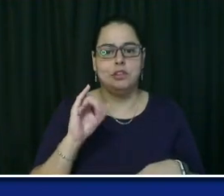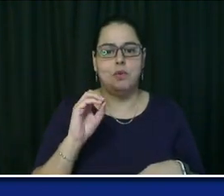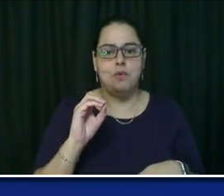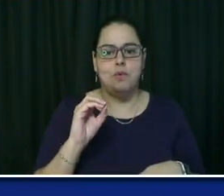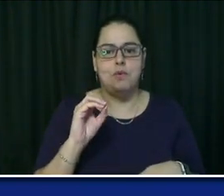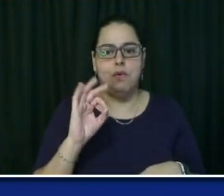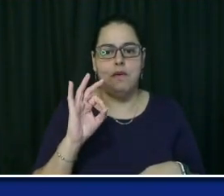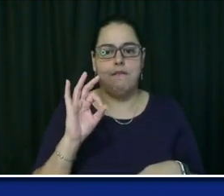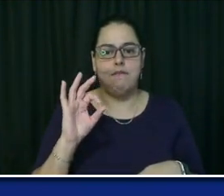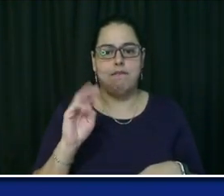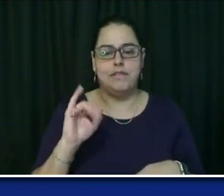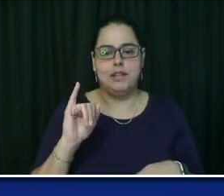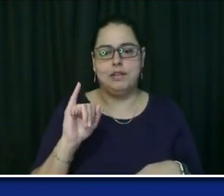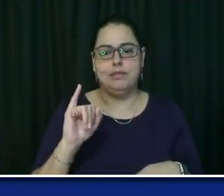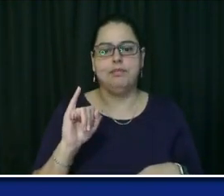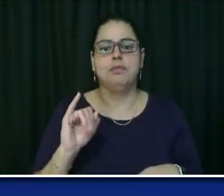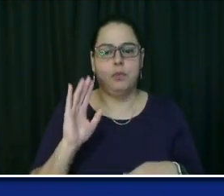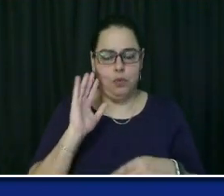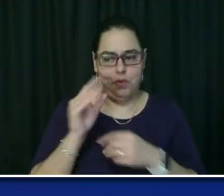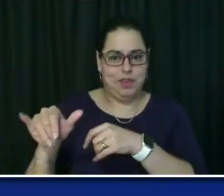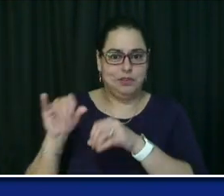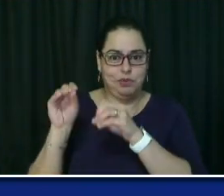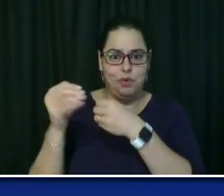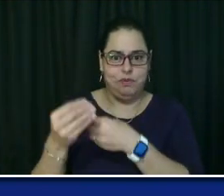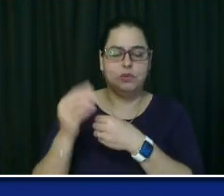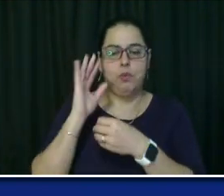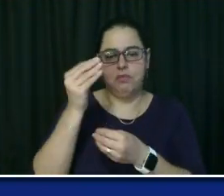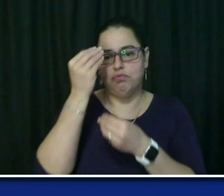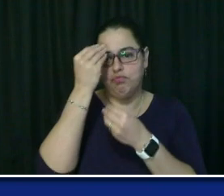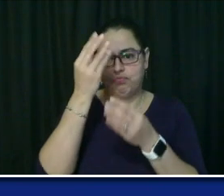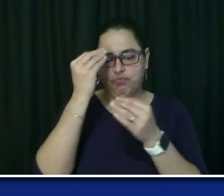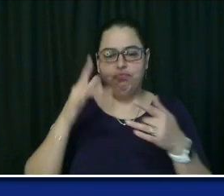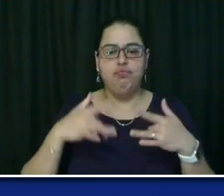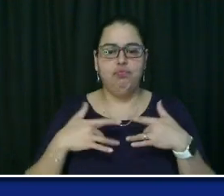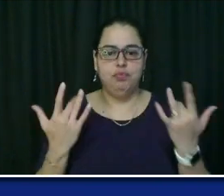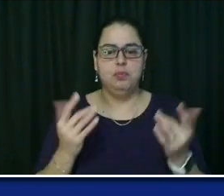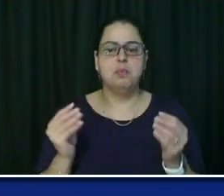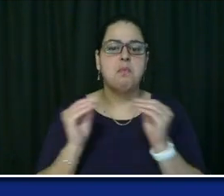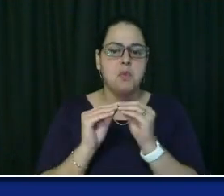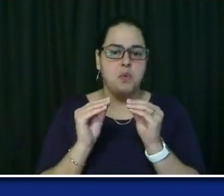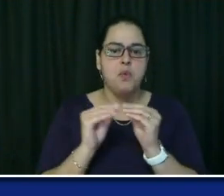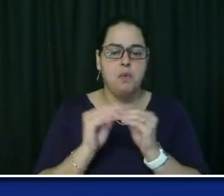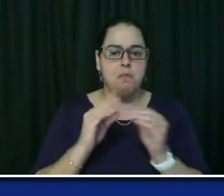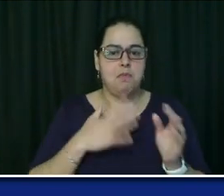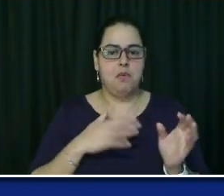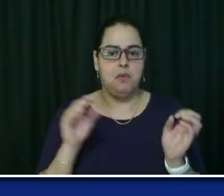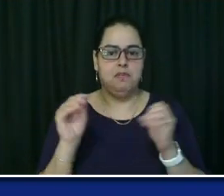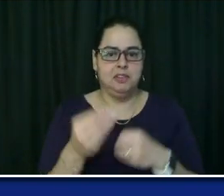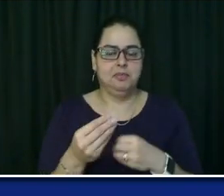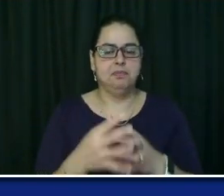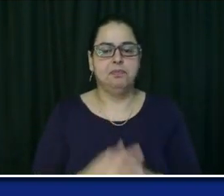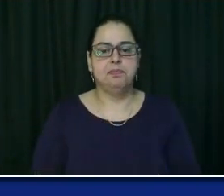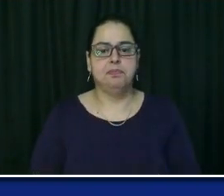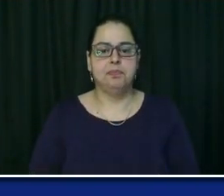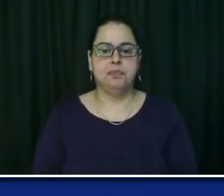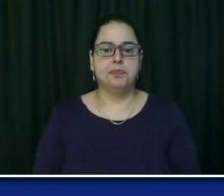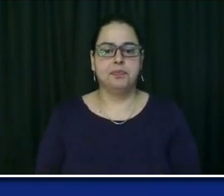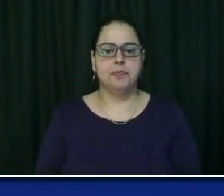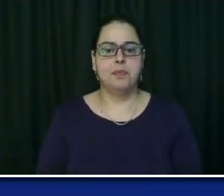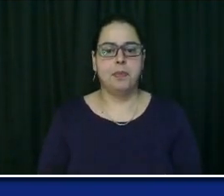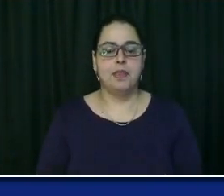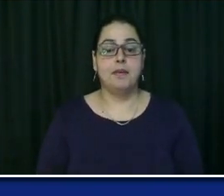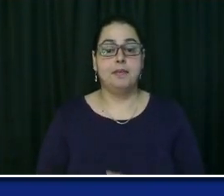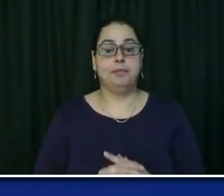received from the state of New York as of today, and this updates us overall, we currently have a grand total of